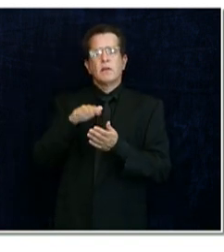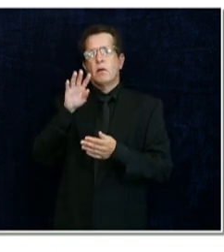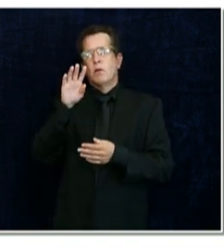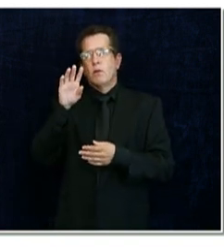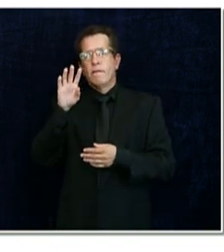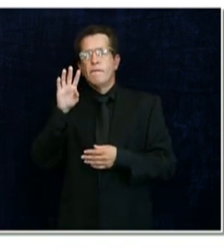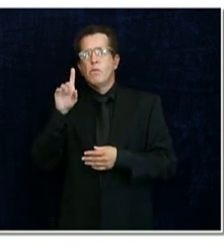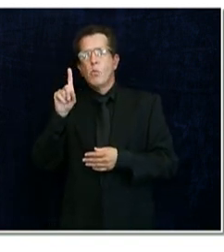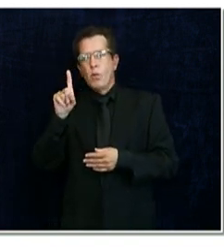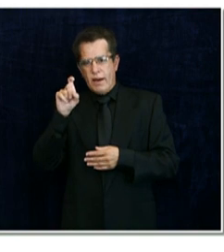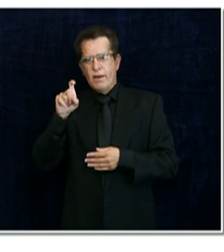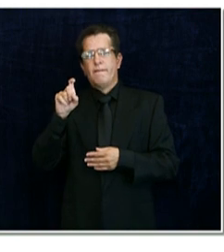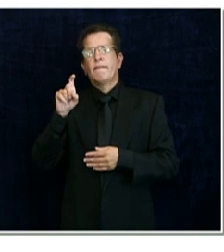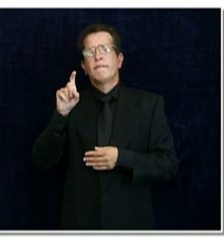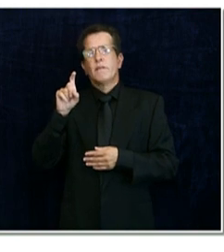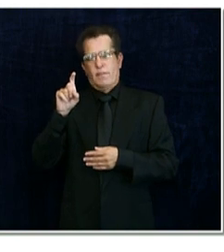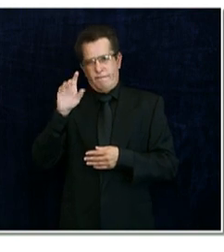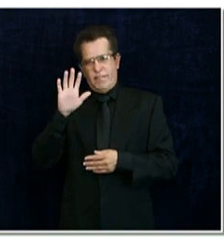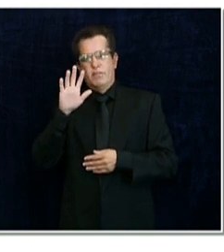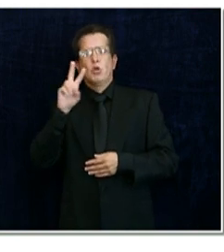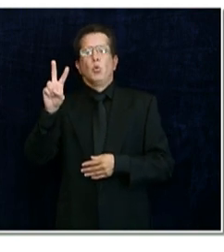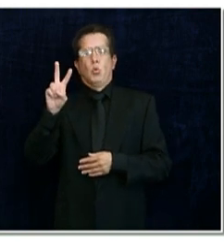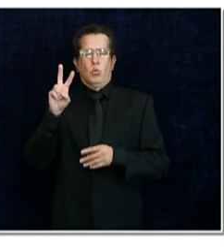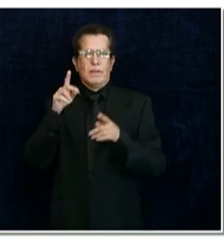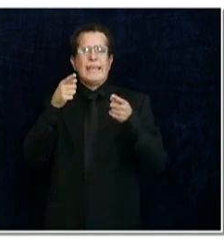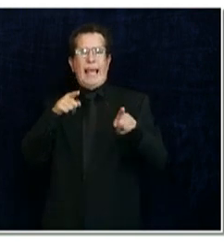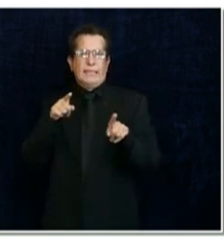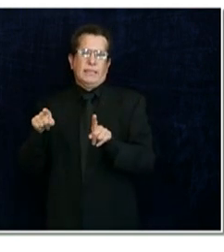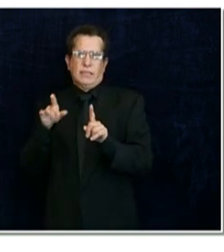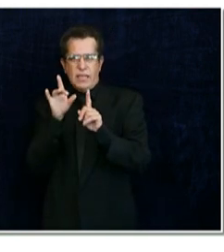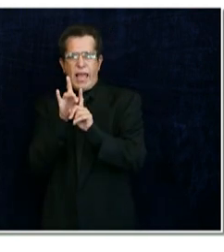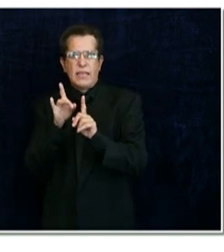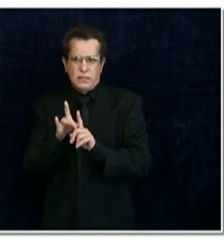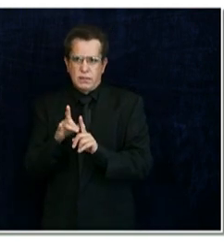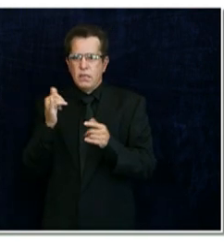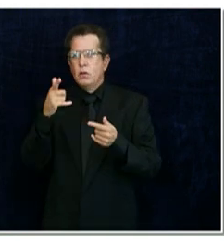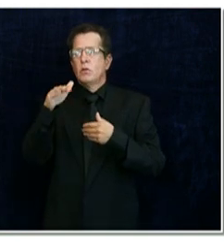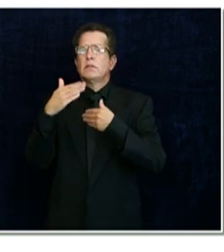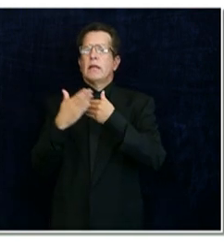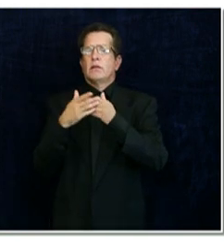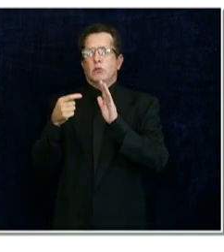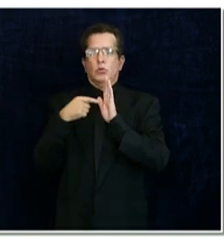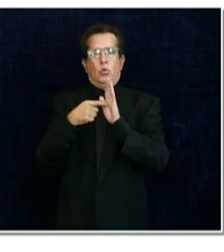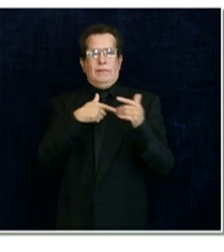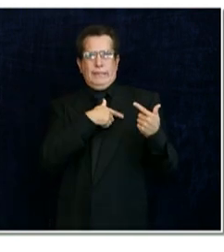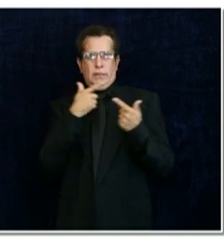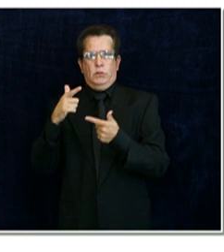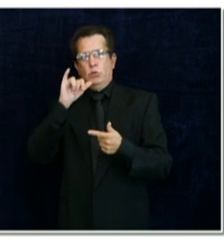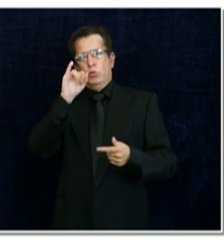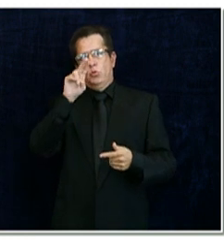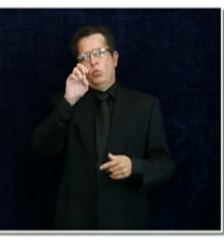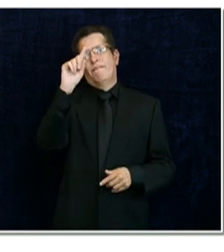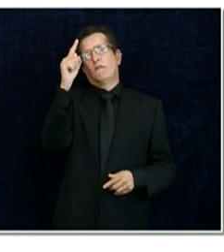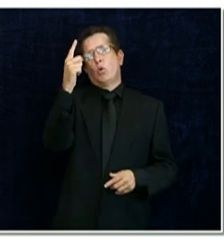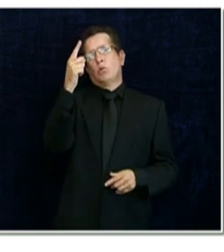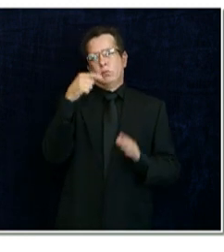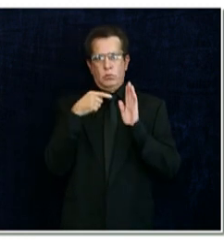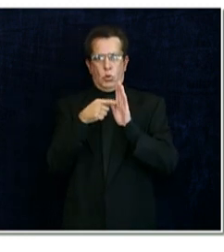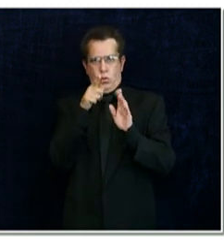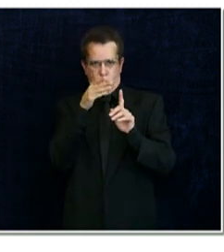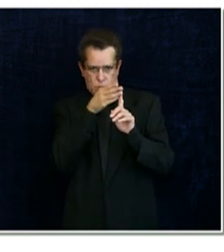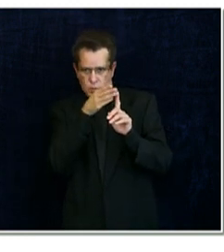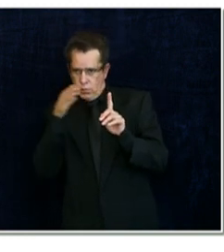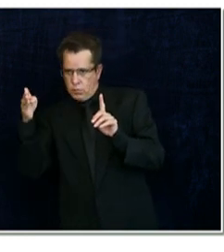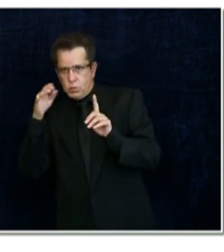1,152 cases. So the next slide shows outbreaks since June 1st. And what we're